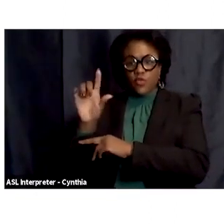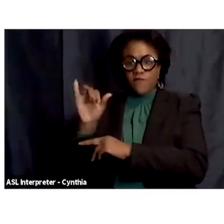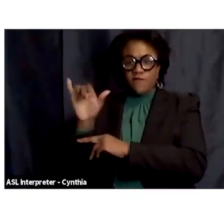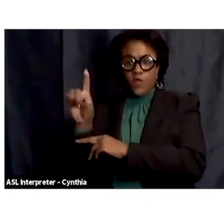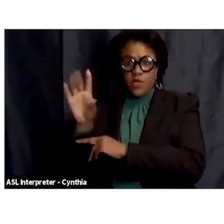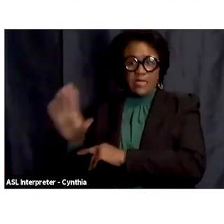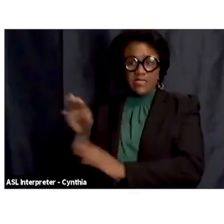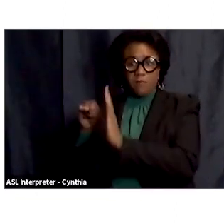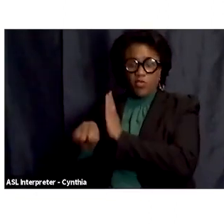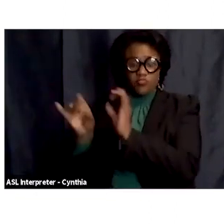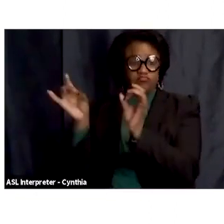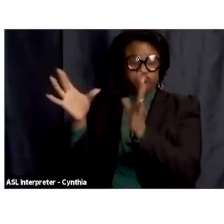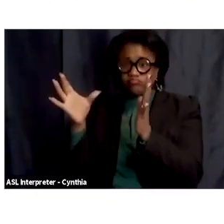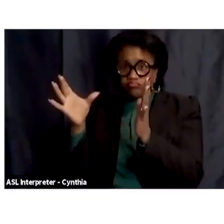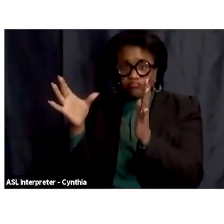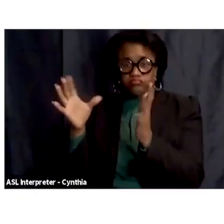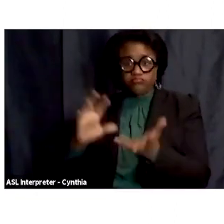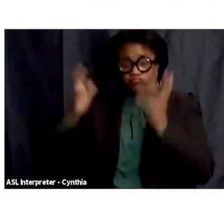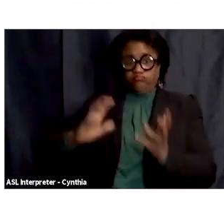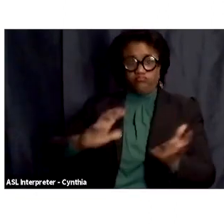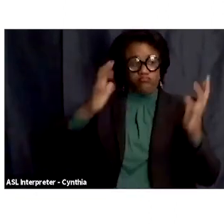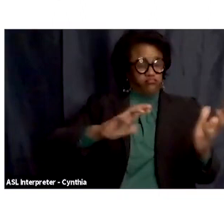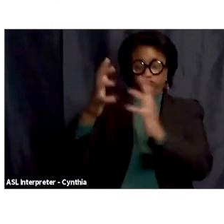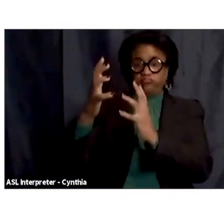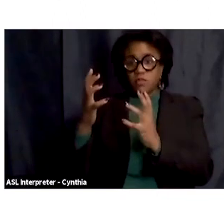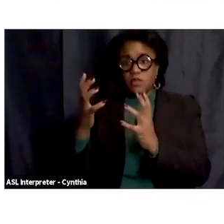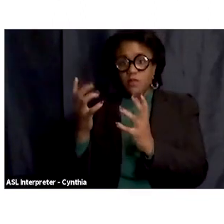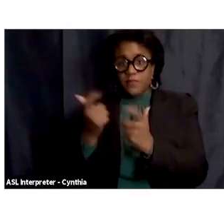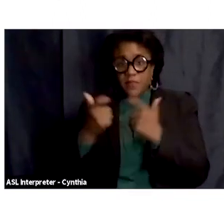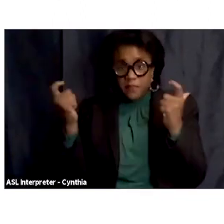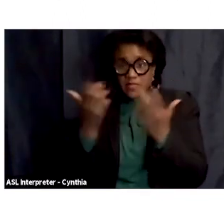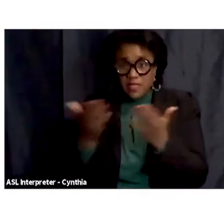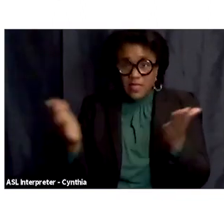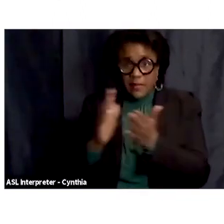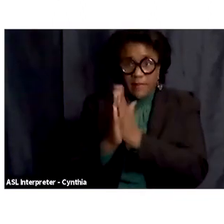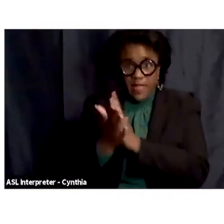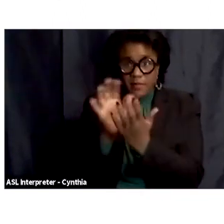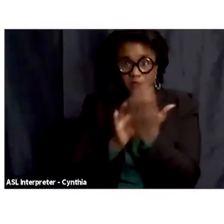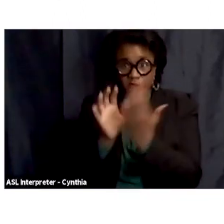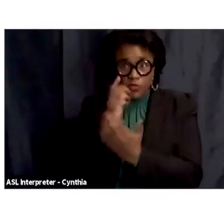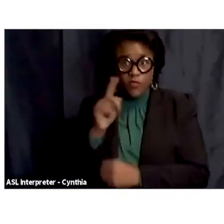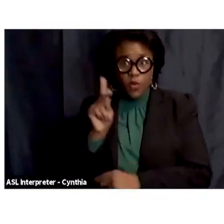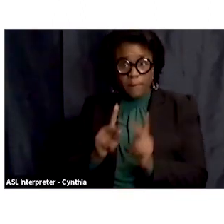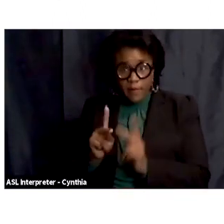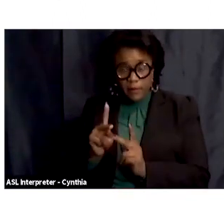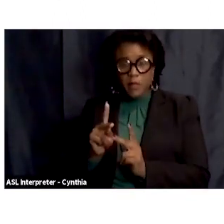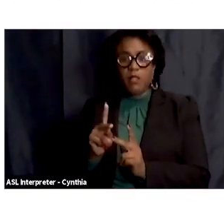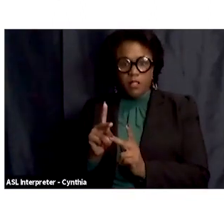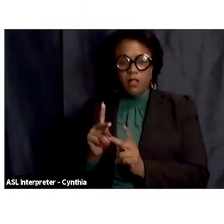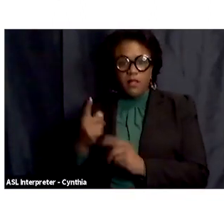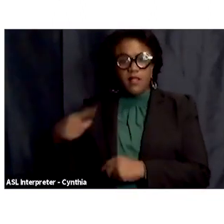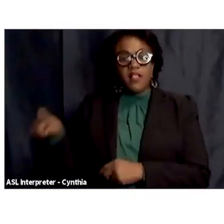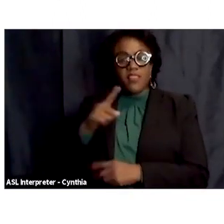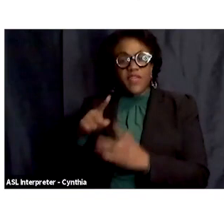incredible. They were eruptive. And I think the biggest thing that became confusing for folks is that they